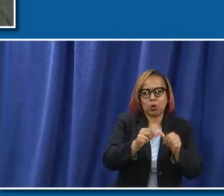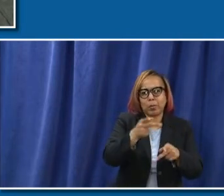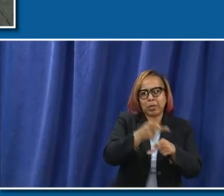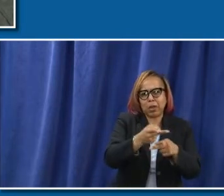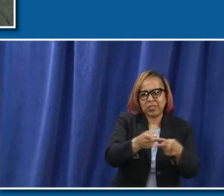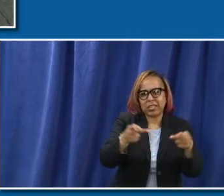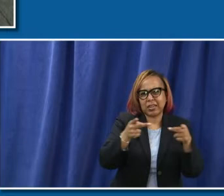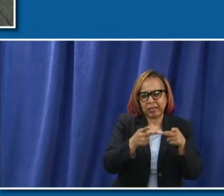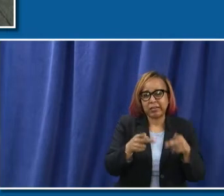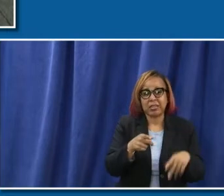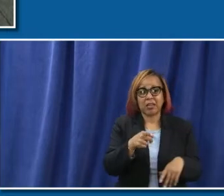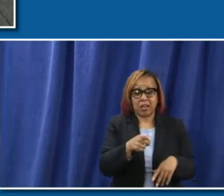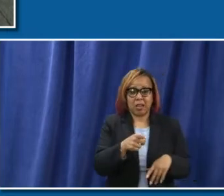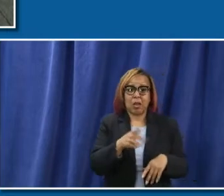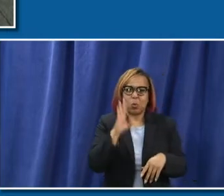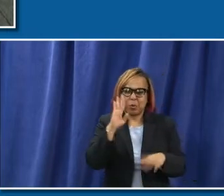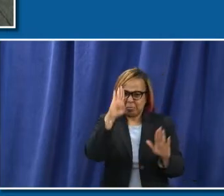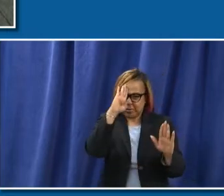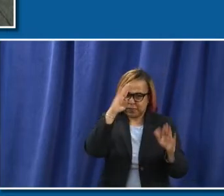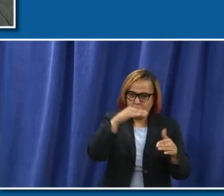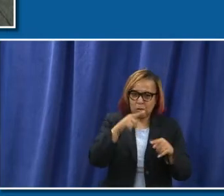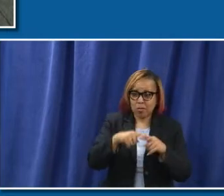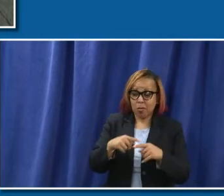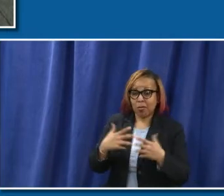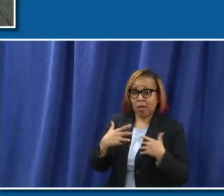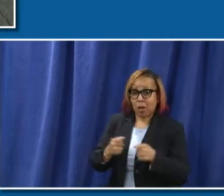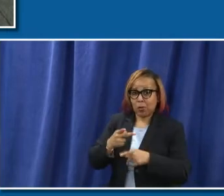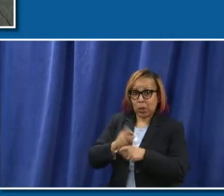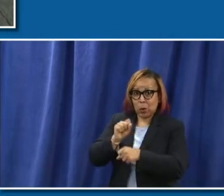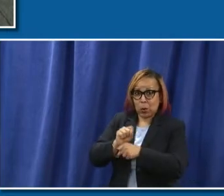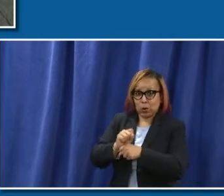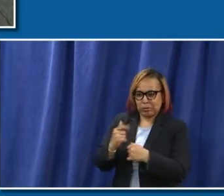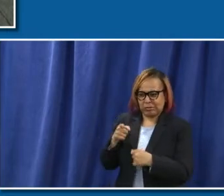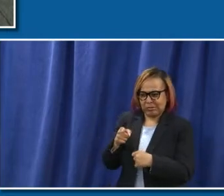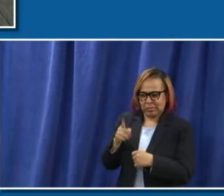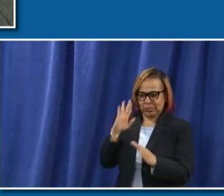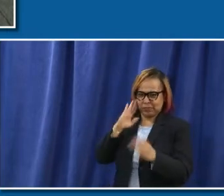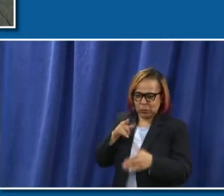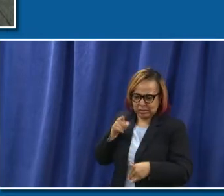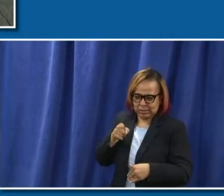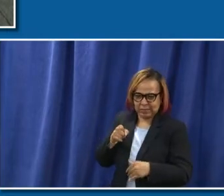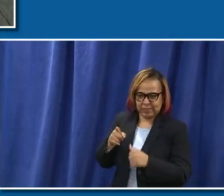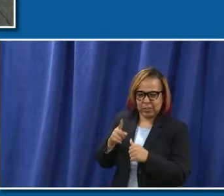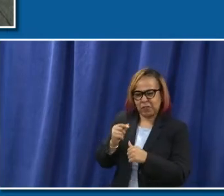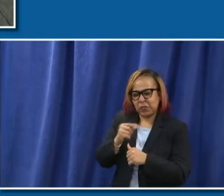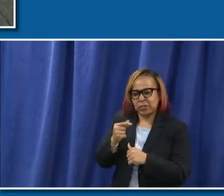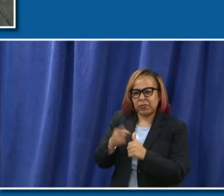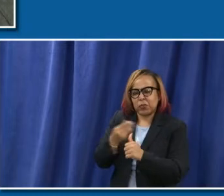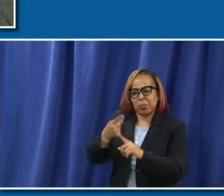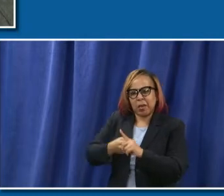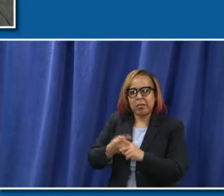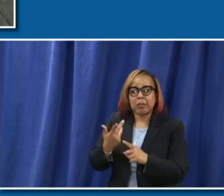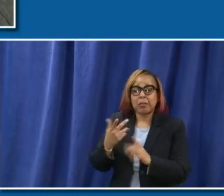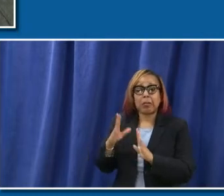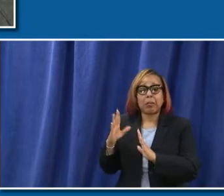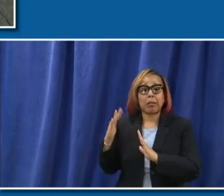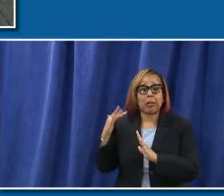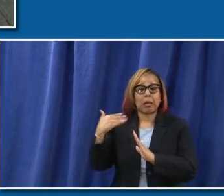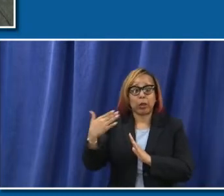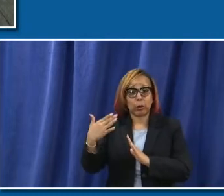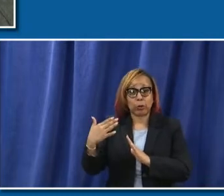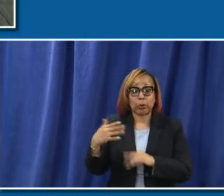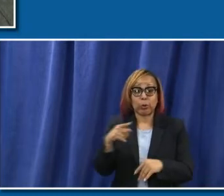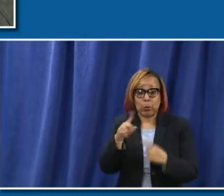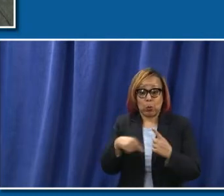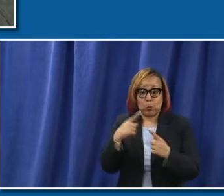facilities. We're going to be very focused on healthcare workers really for the first few months here. And I would say probably a little later in the first